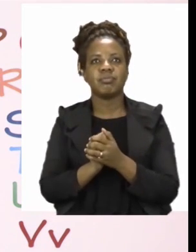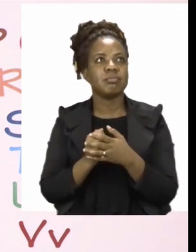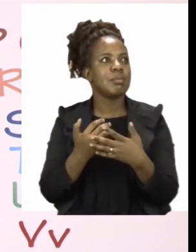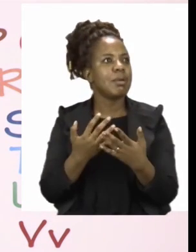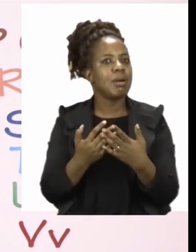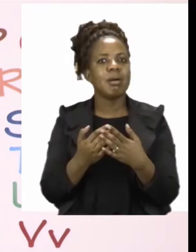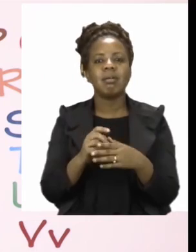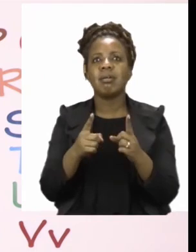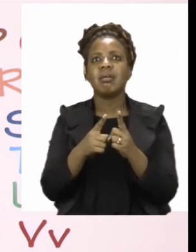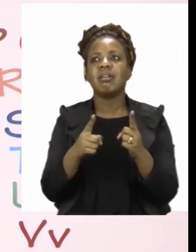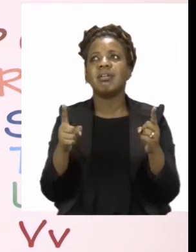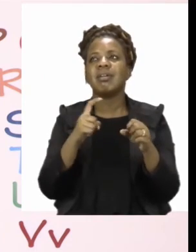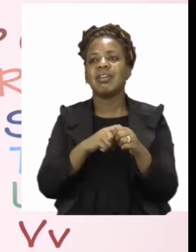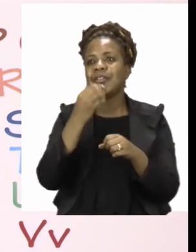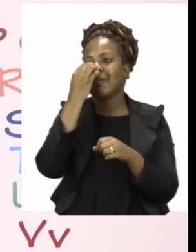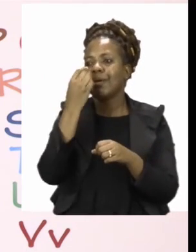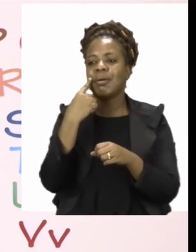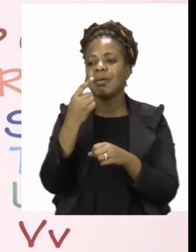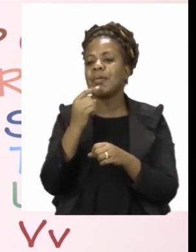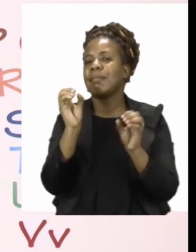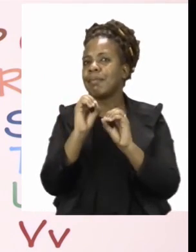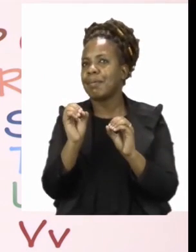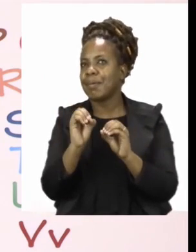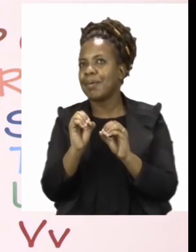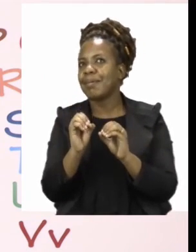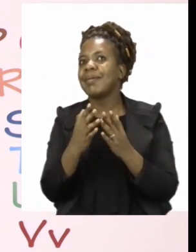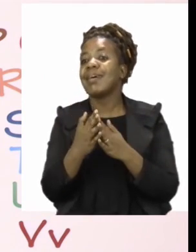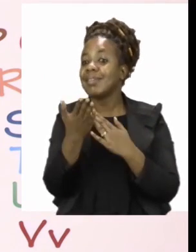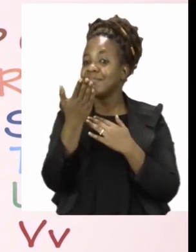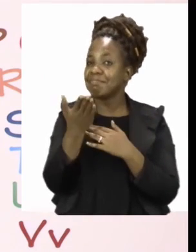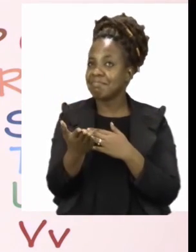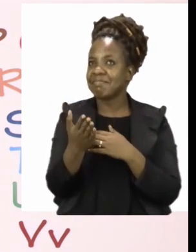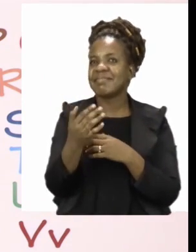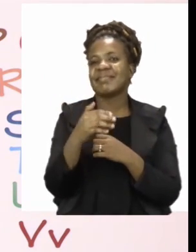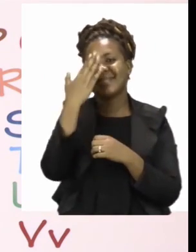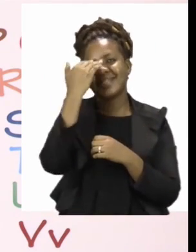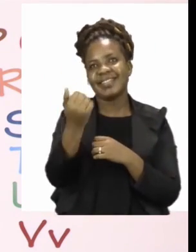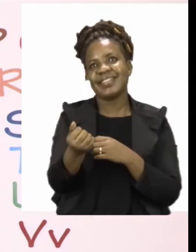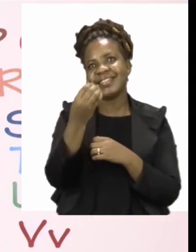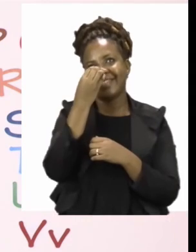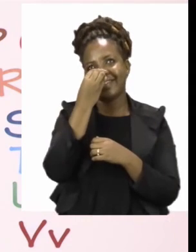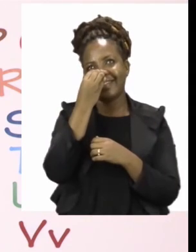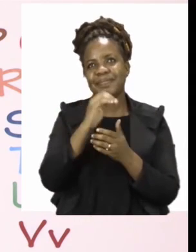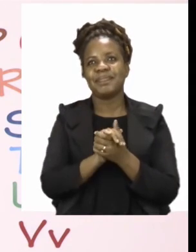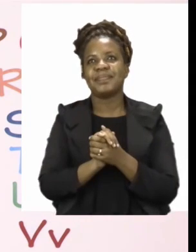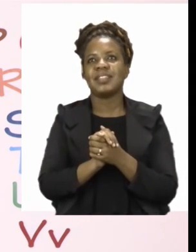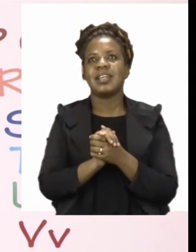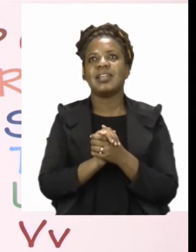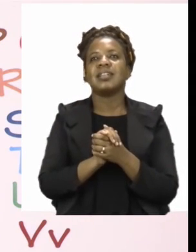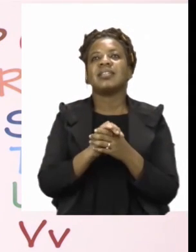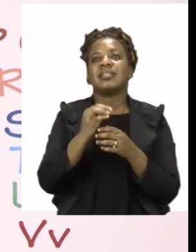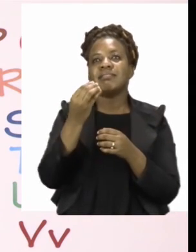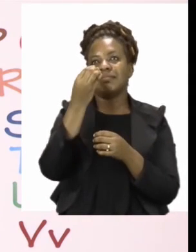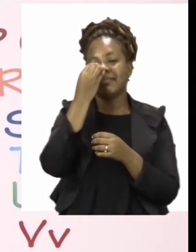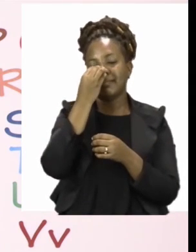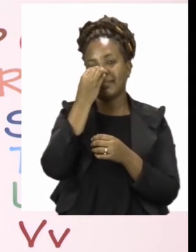time. Maybe he's outside. Oh, there he is. Hello Soshi. So from Soshi and